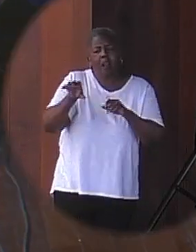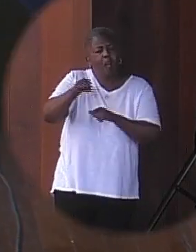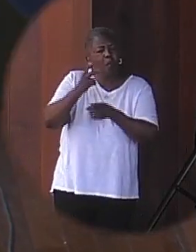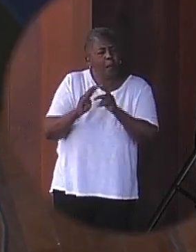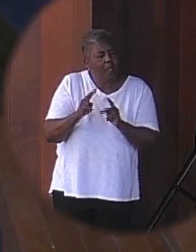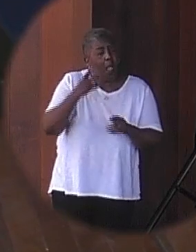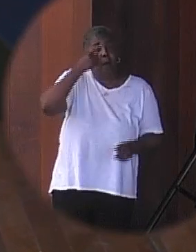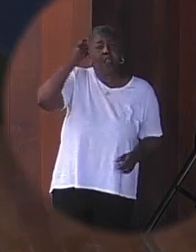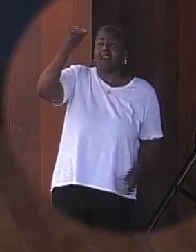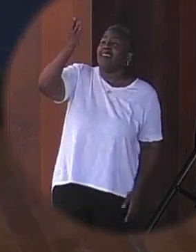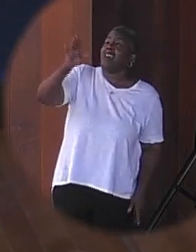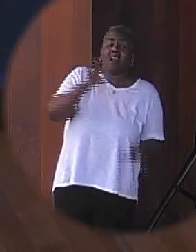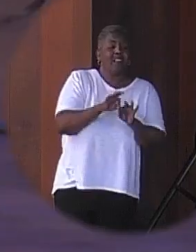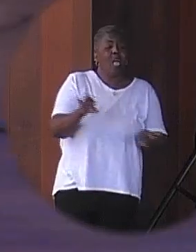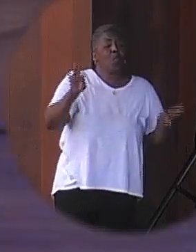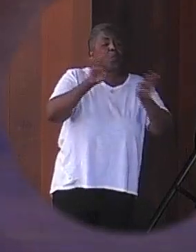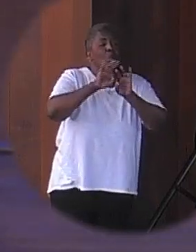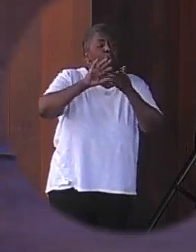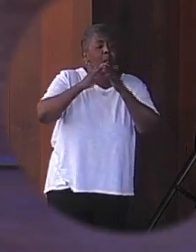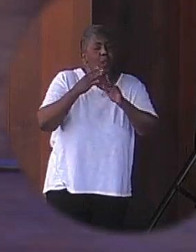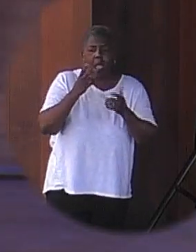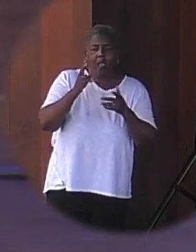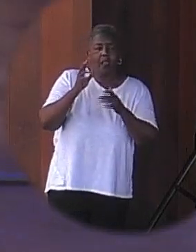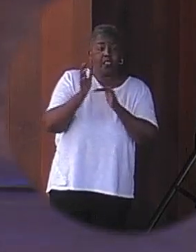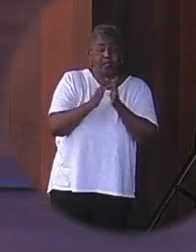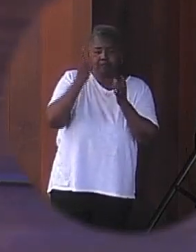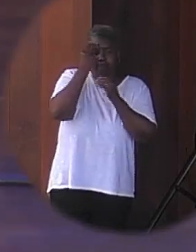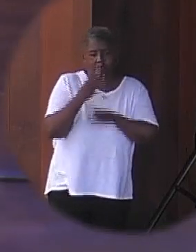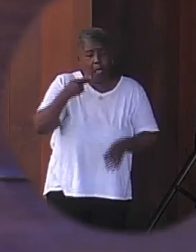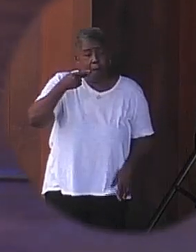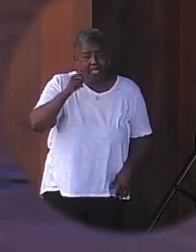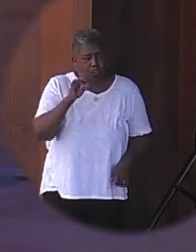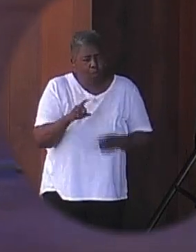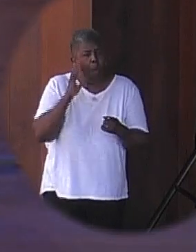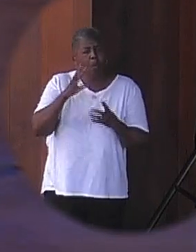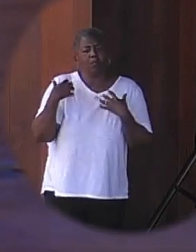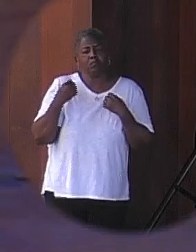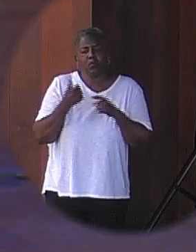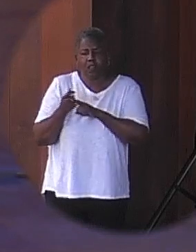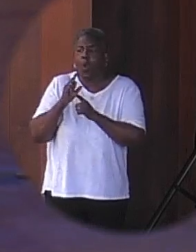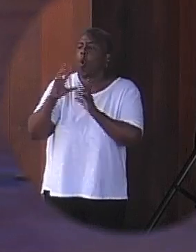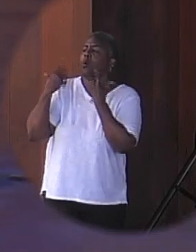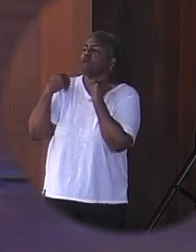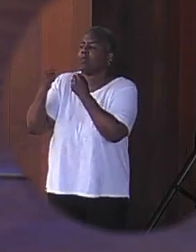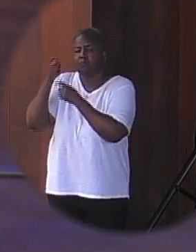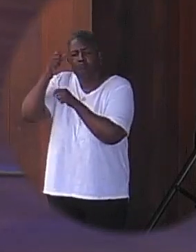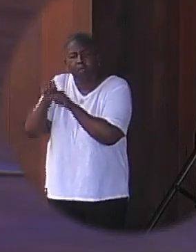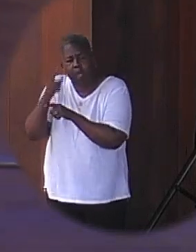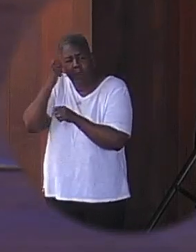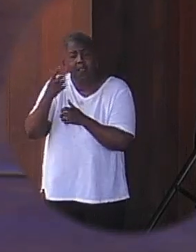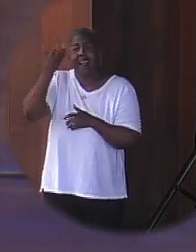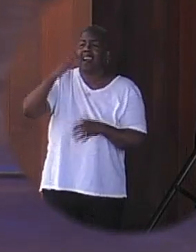Because God values community, Jesus tells Peter, when you restore yourself, go strengthen your brethren. Because